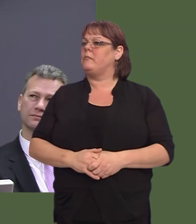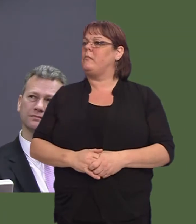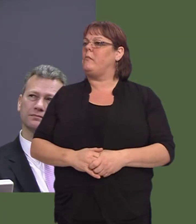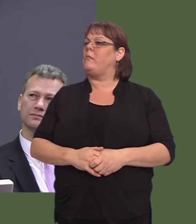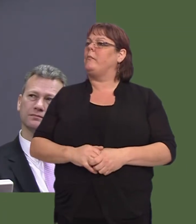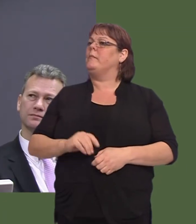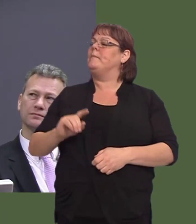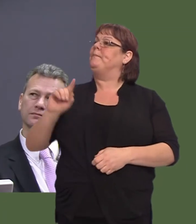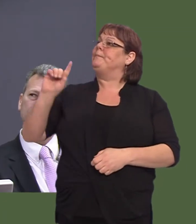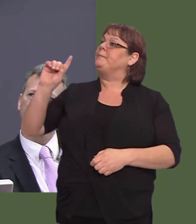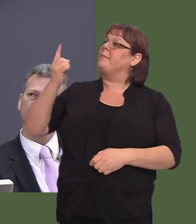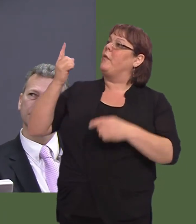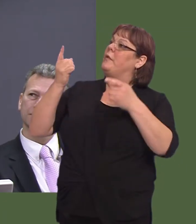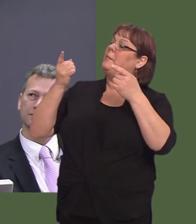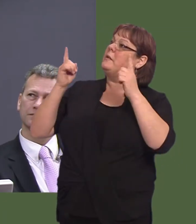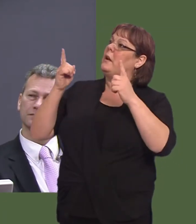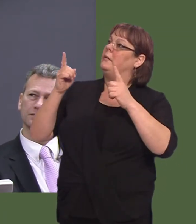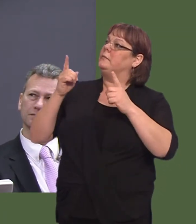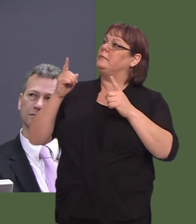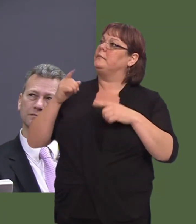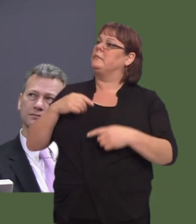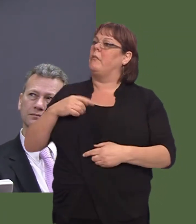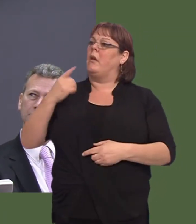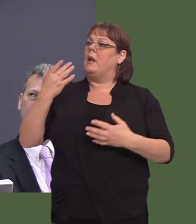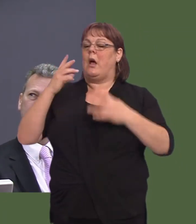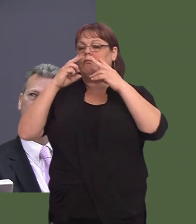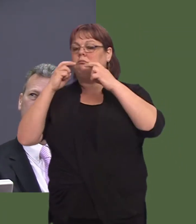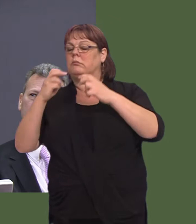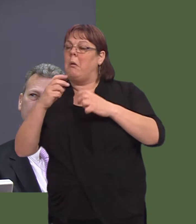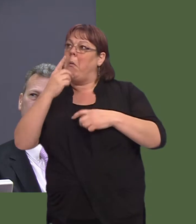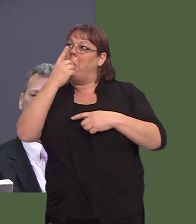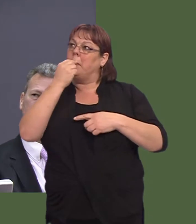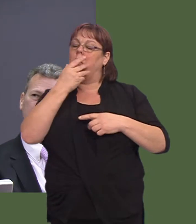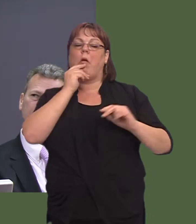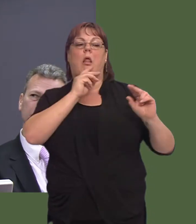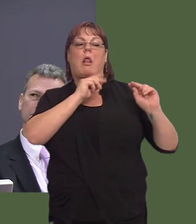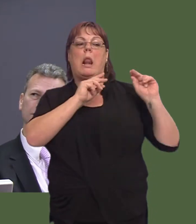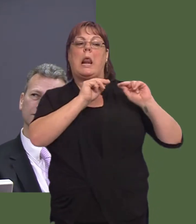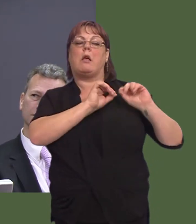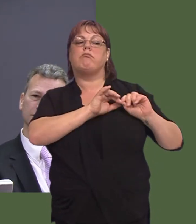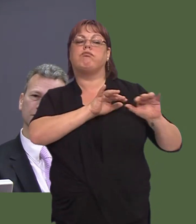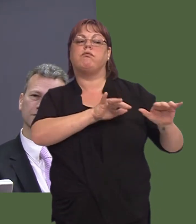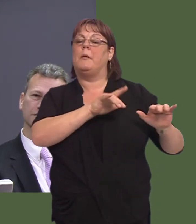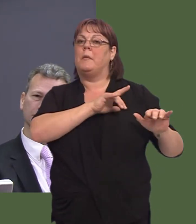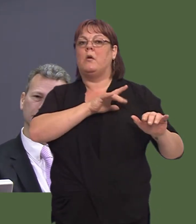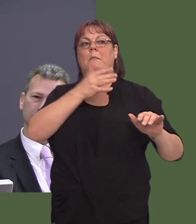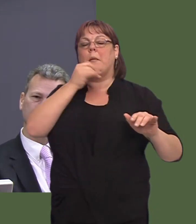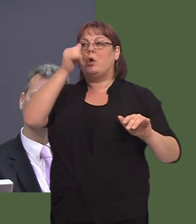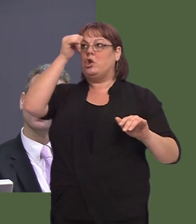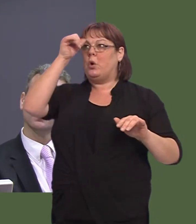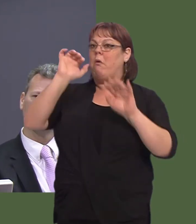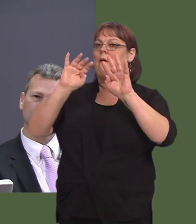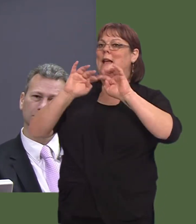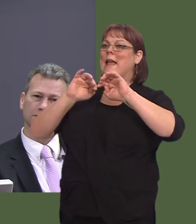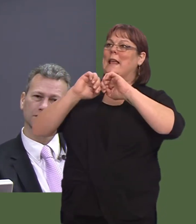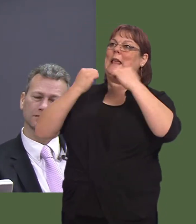First Minister, you're now investigating a potential leak after it was alleged that many people knew about your cabinet